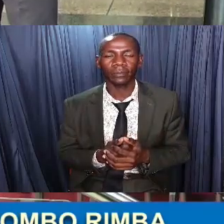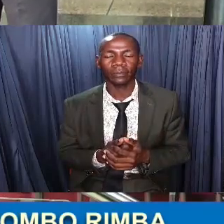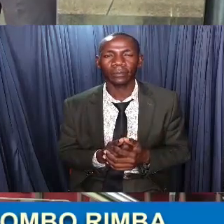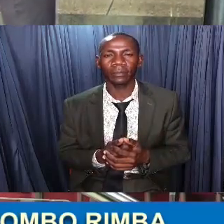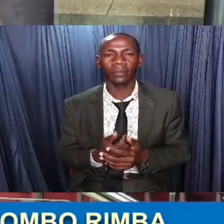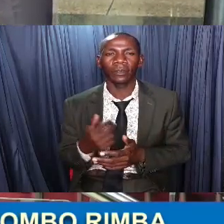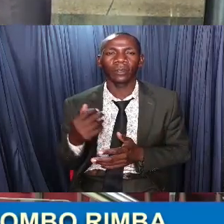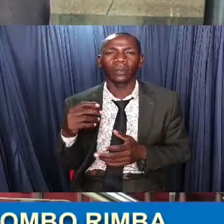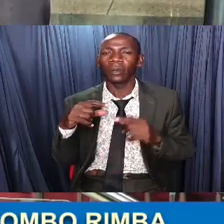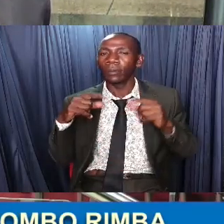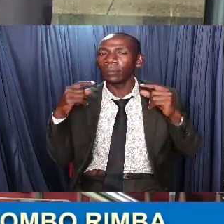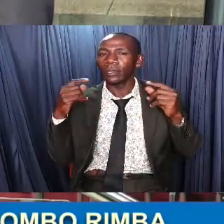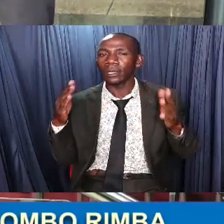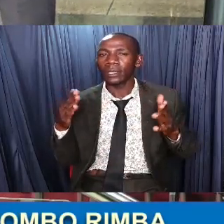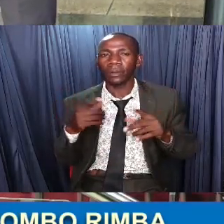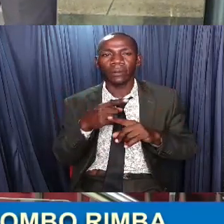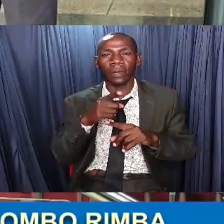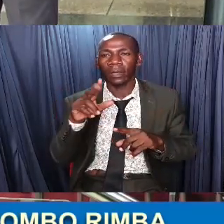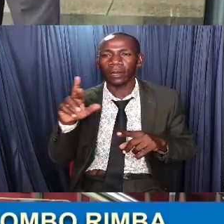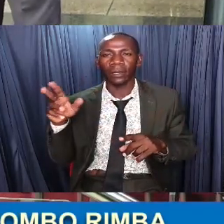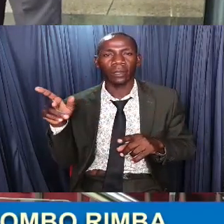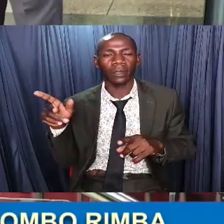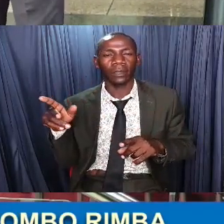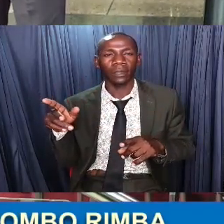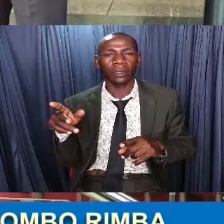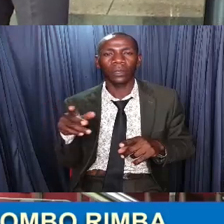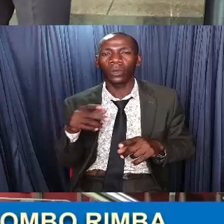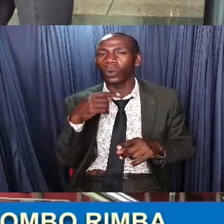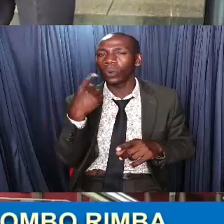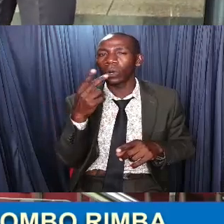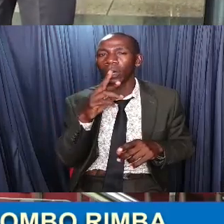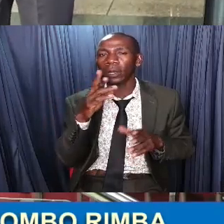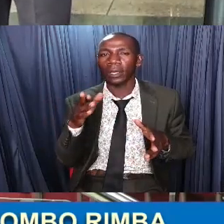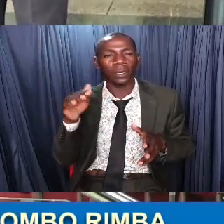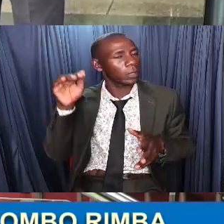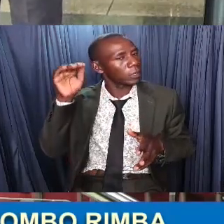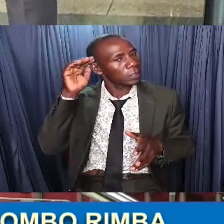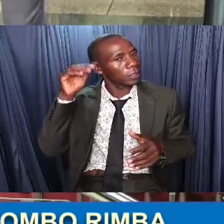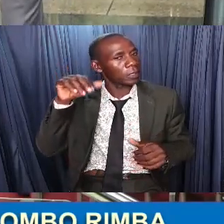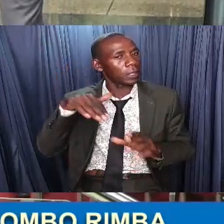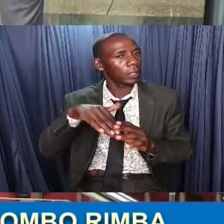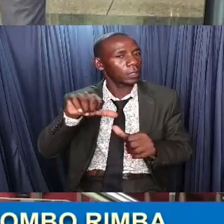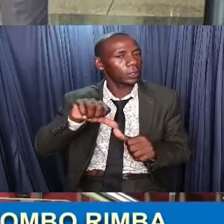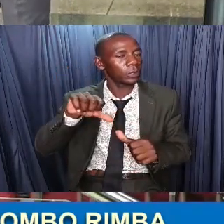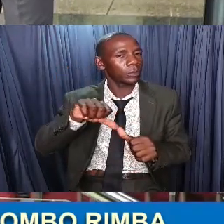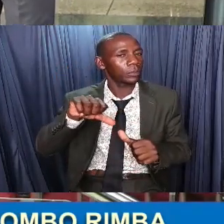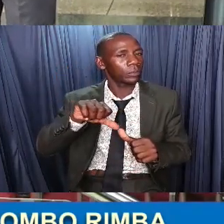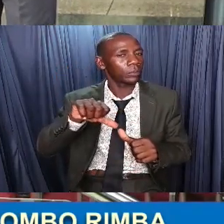Ndio wahubiri kokote mliko. Those are preachers wherever you are. Ninyi mlio hapa na mnaosikiliza kwa mtandao. Those who are here in live